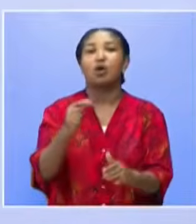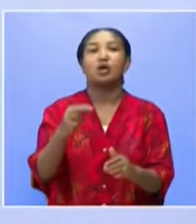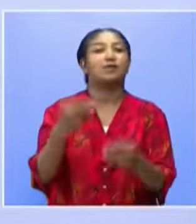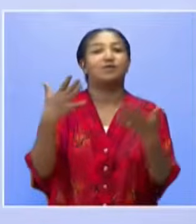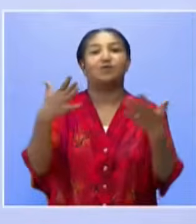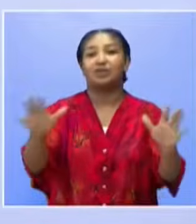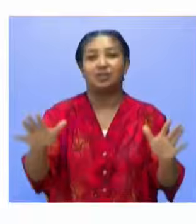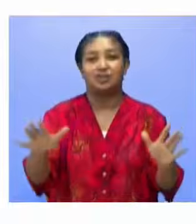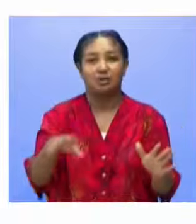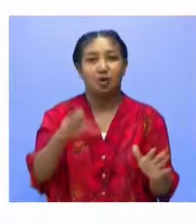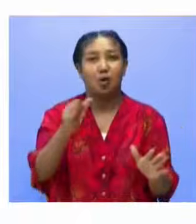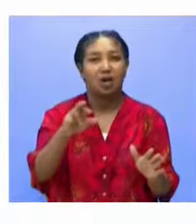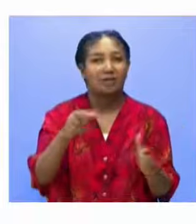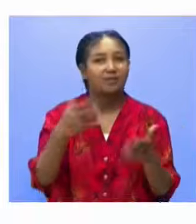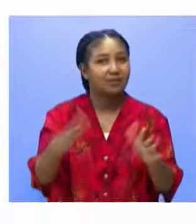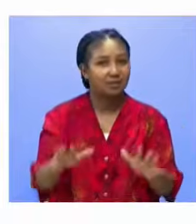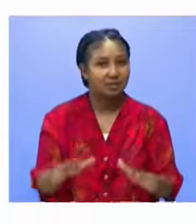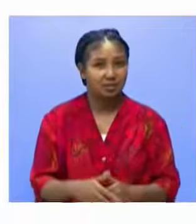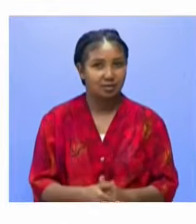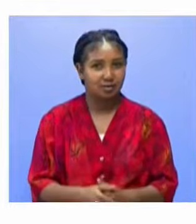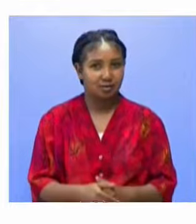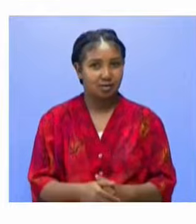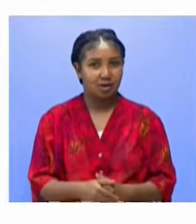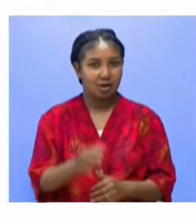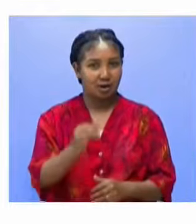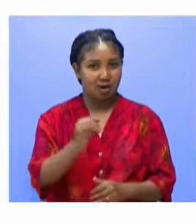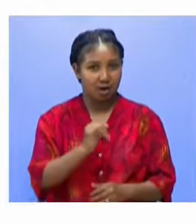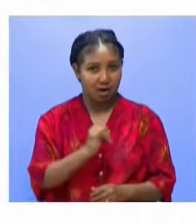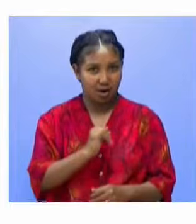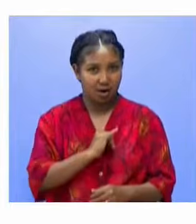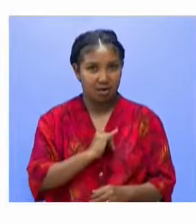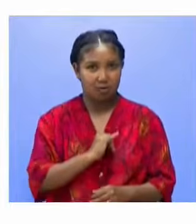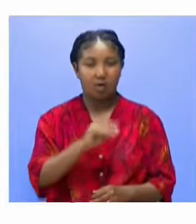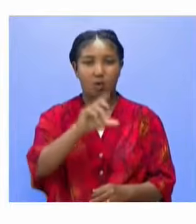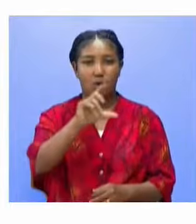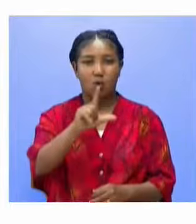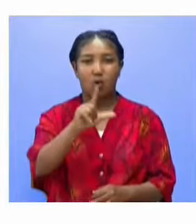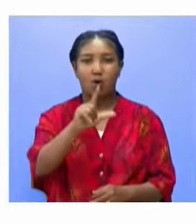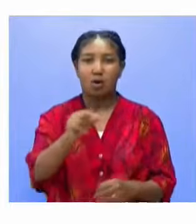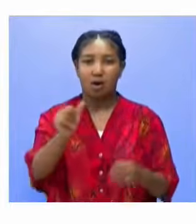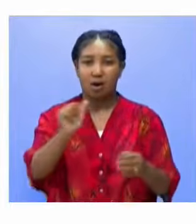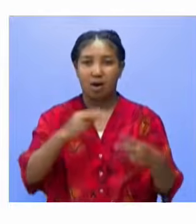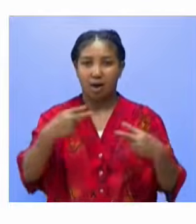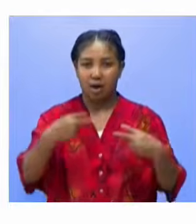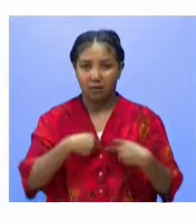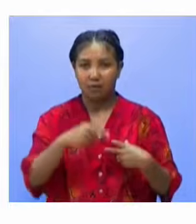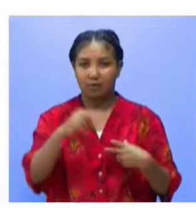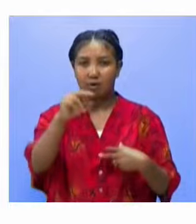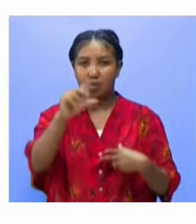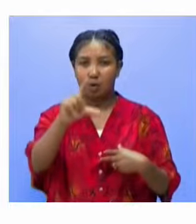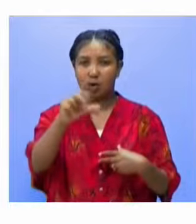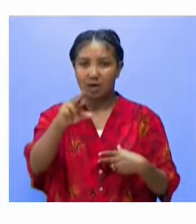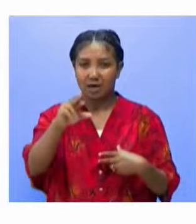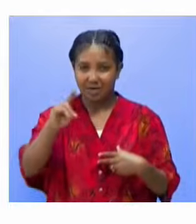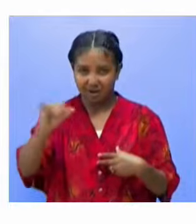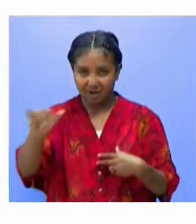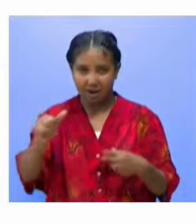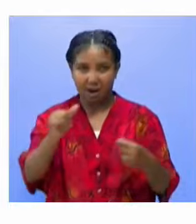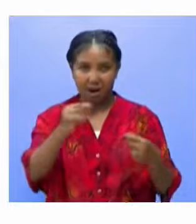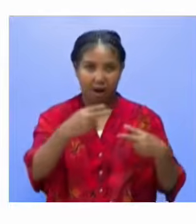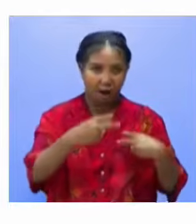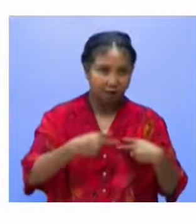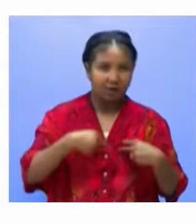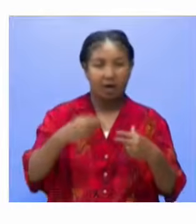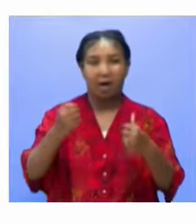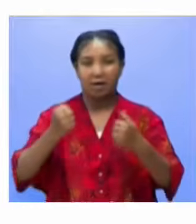what? Already. Okay? You can say, I have already it goes between haven't